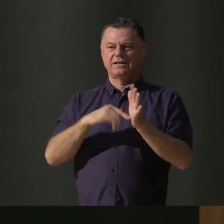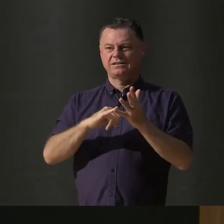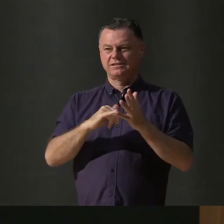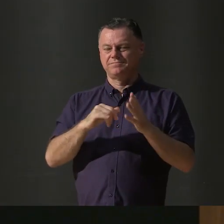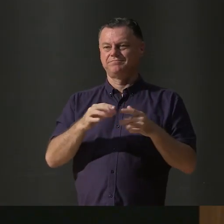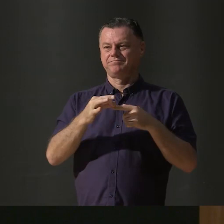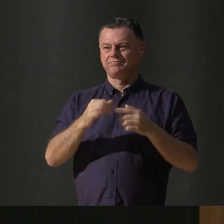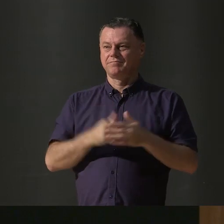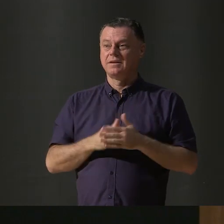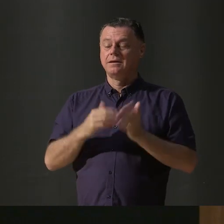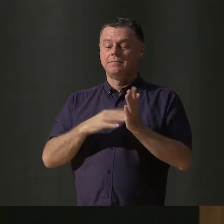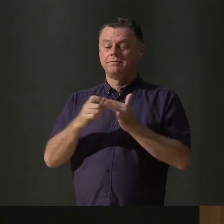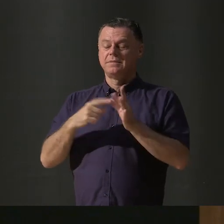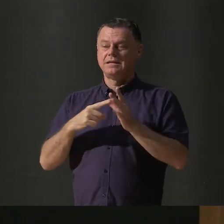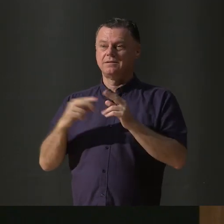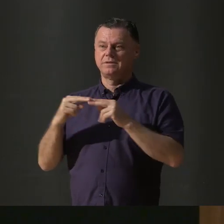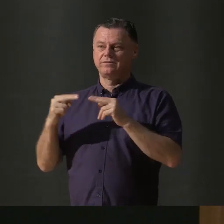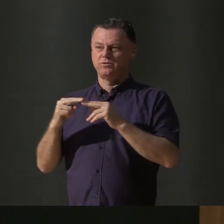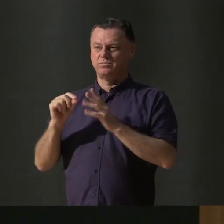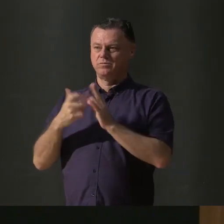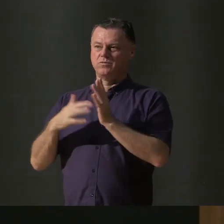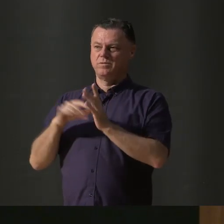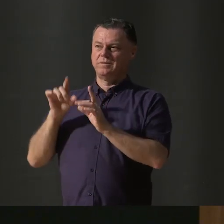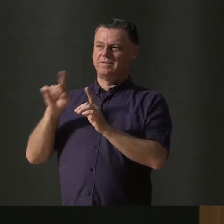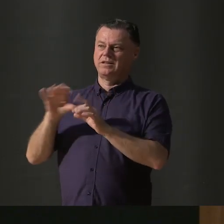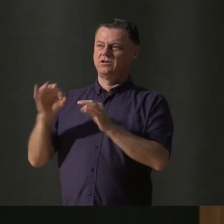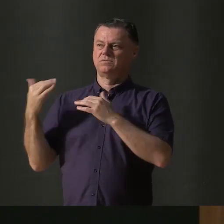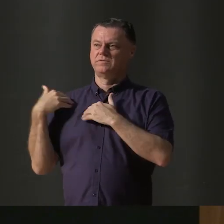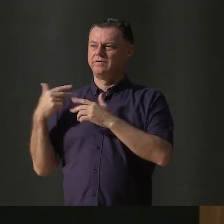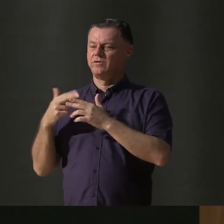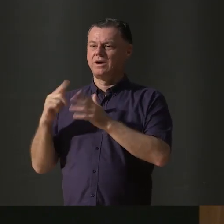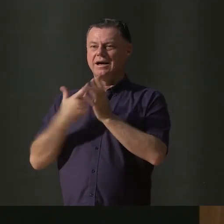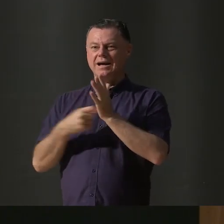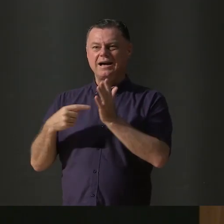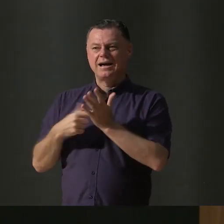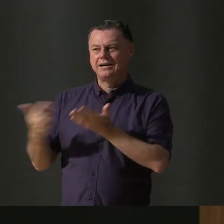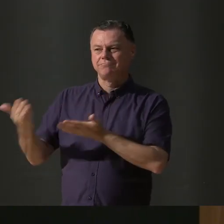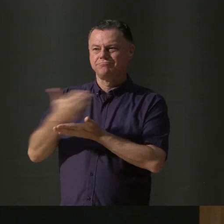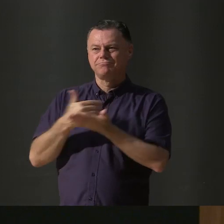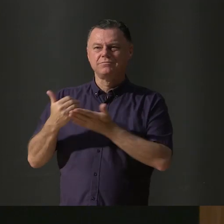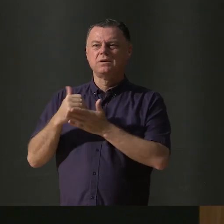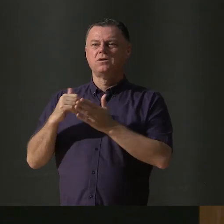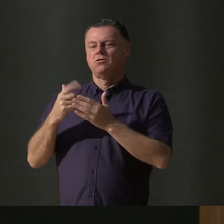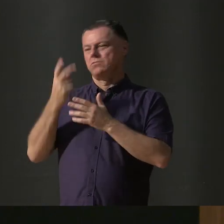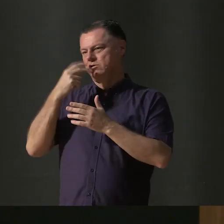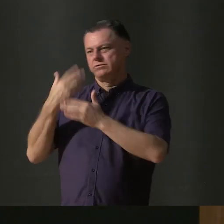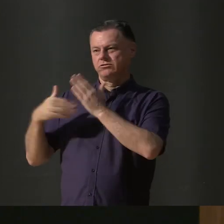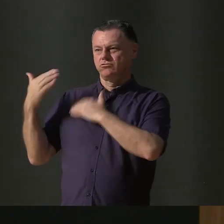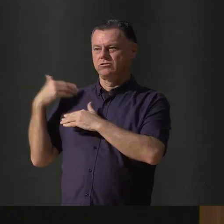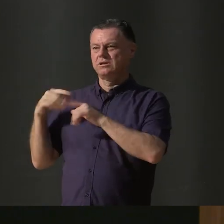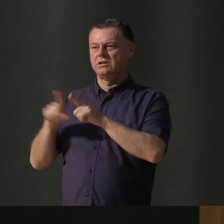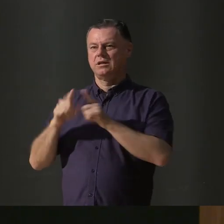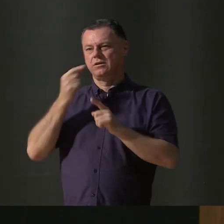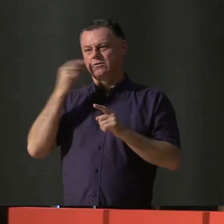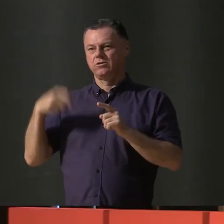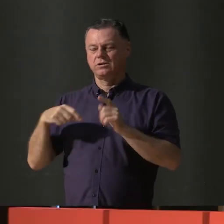Media platforms, on the other hand, aren't necessarily responsible for archiving historical content like the